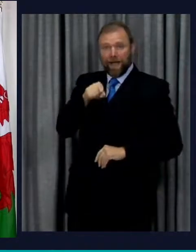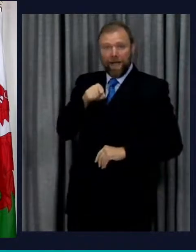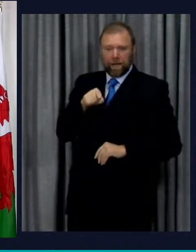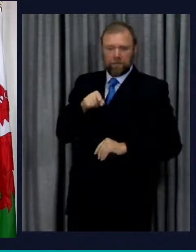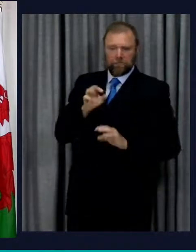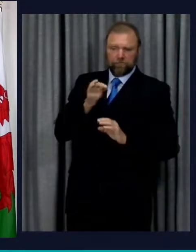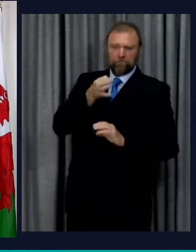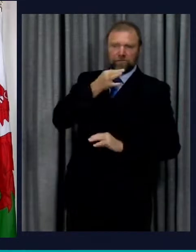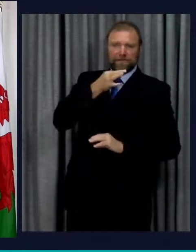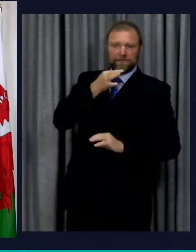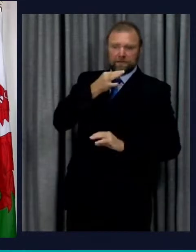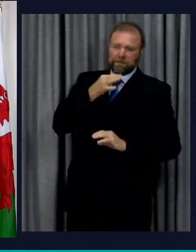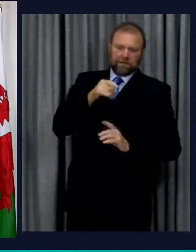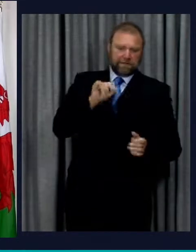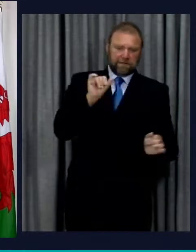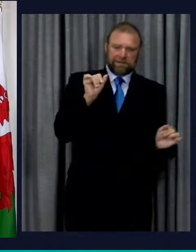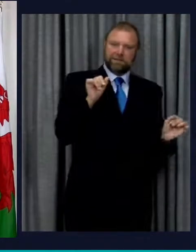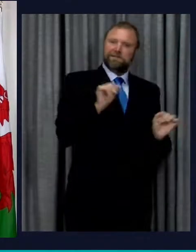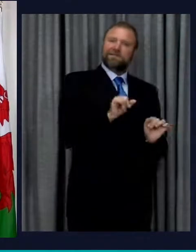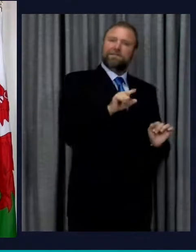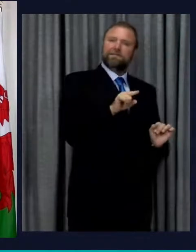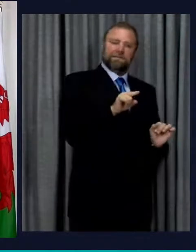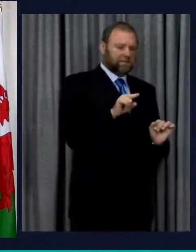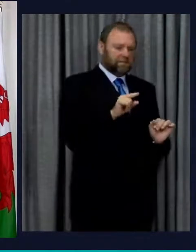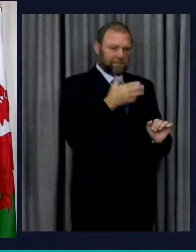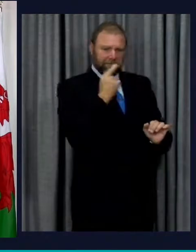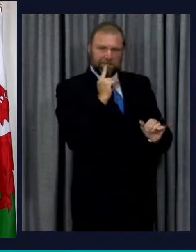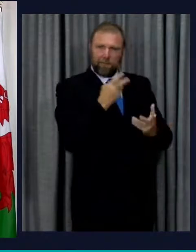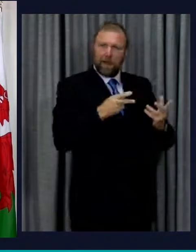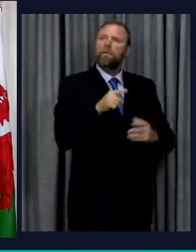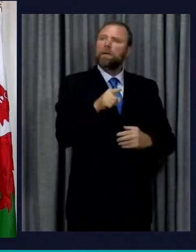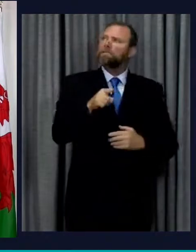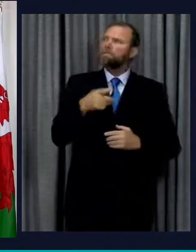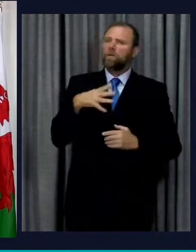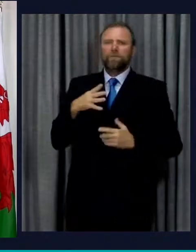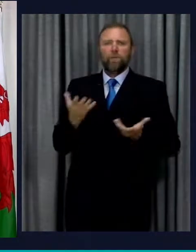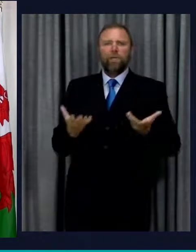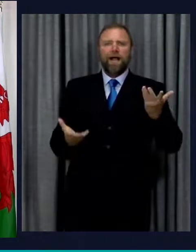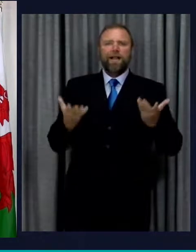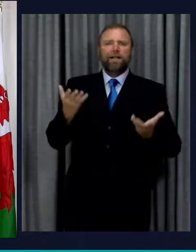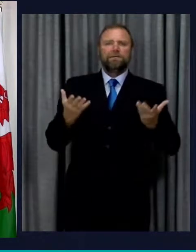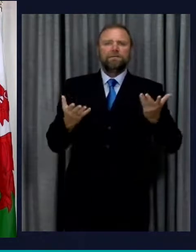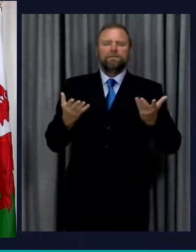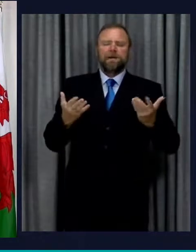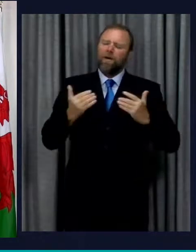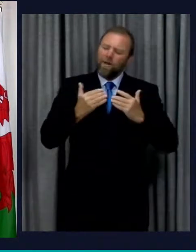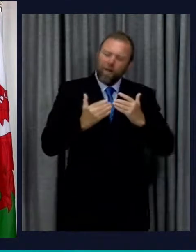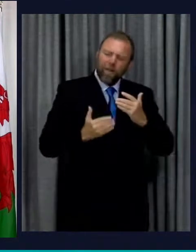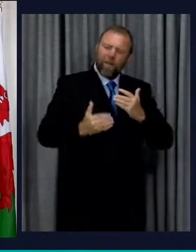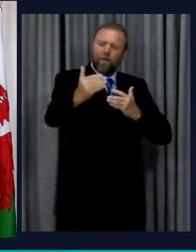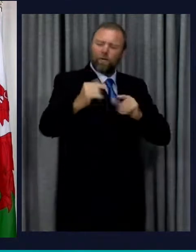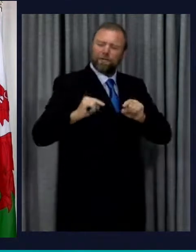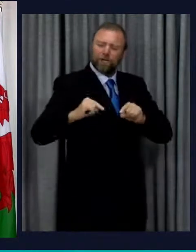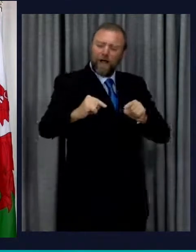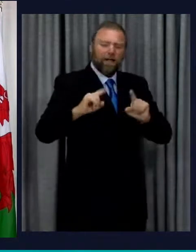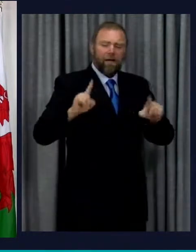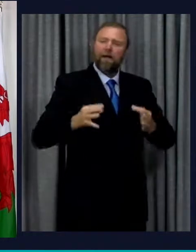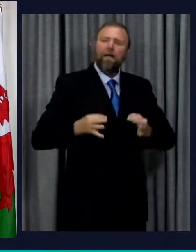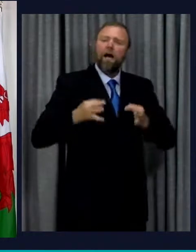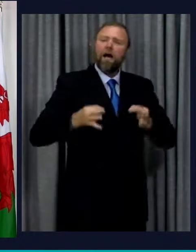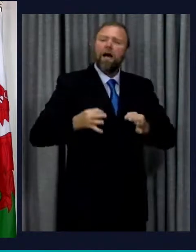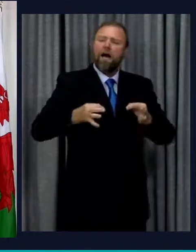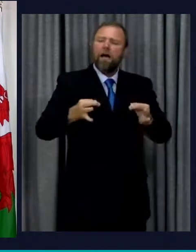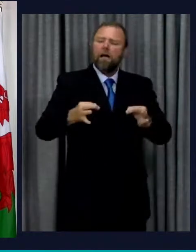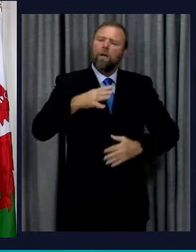in our working age population. This is a long-term challenge that we simply cannot put off.